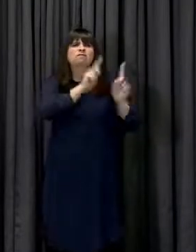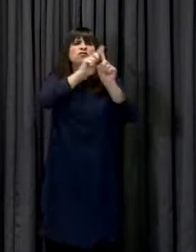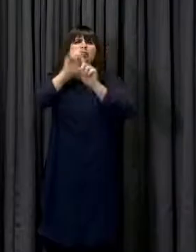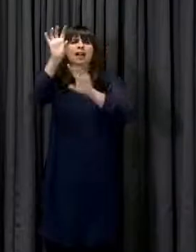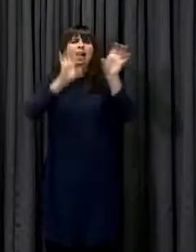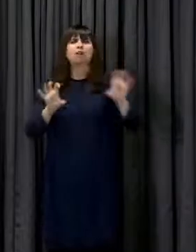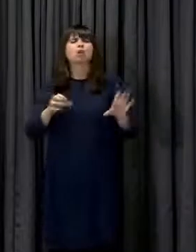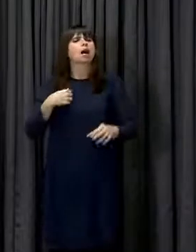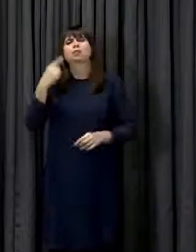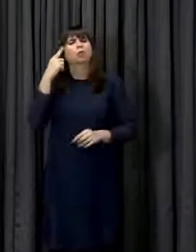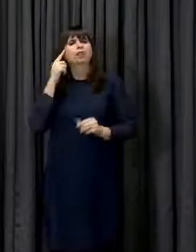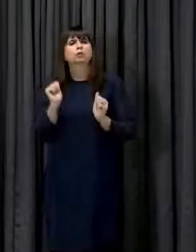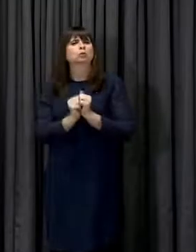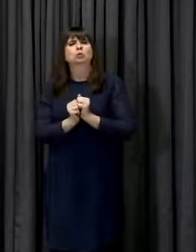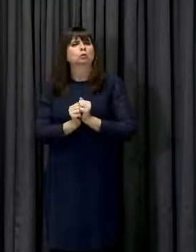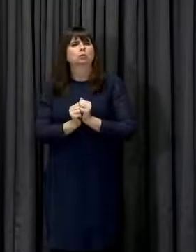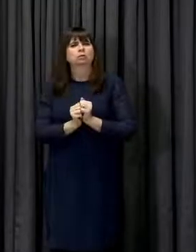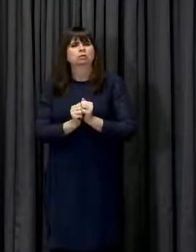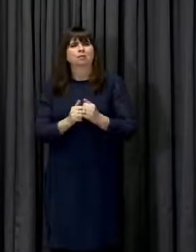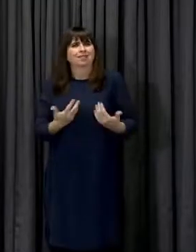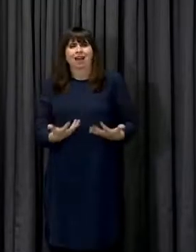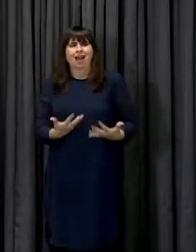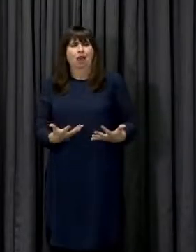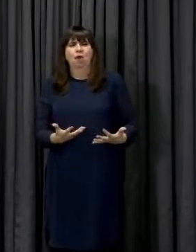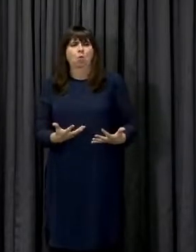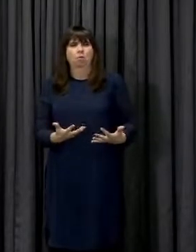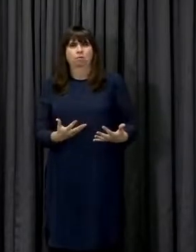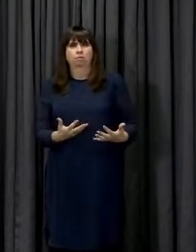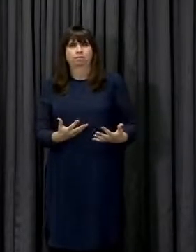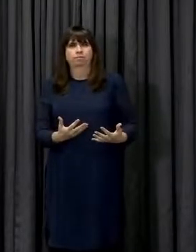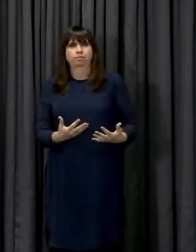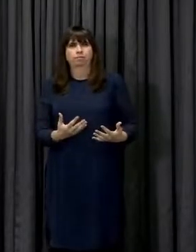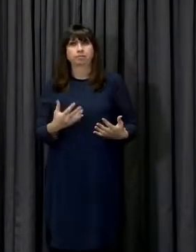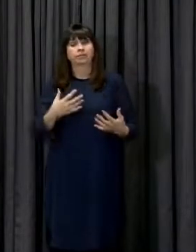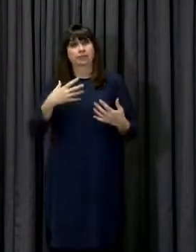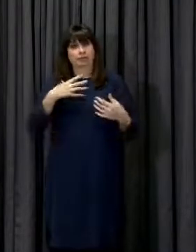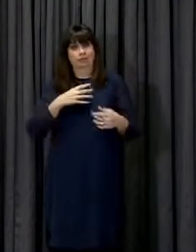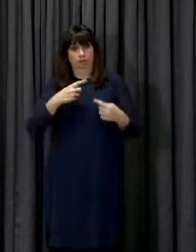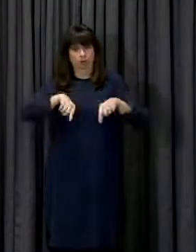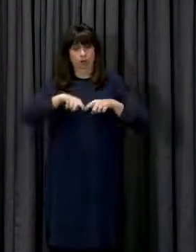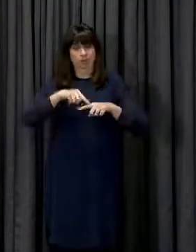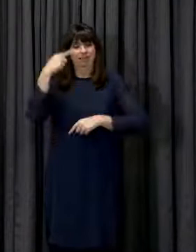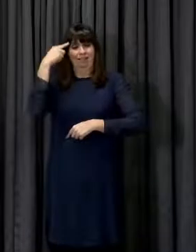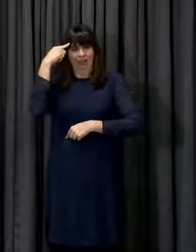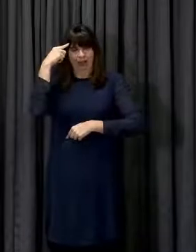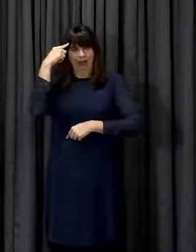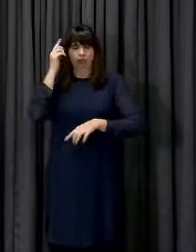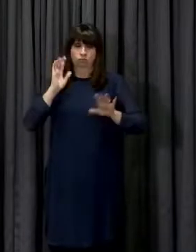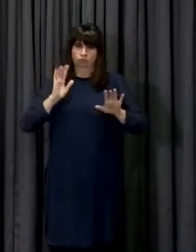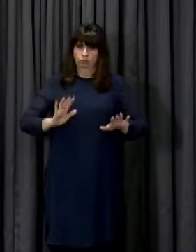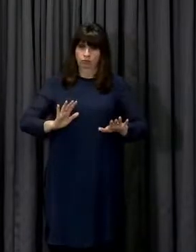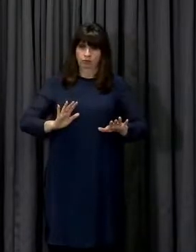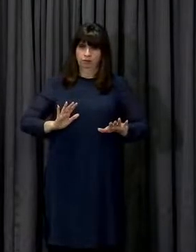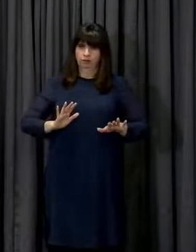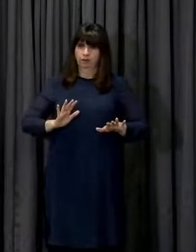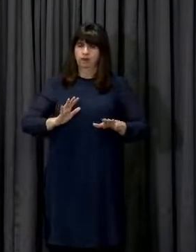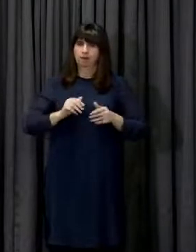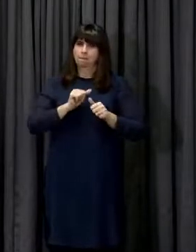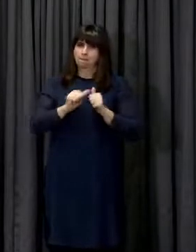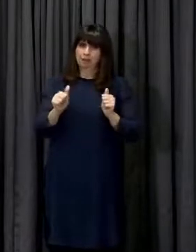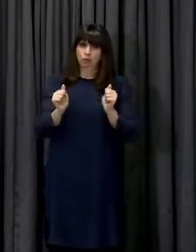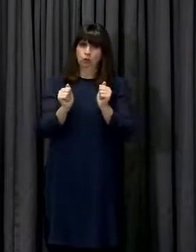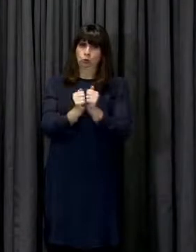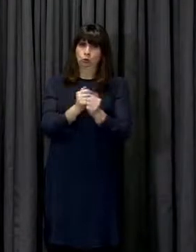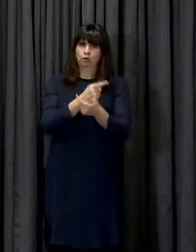people who advocate an entirely different approach need to take into account what would be the impact and the effect. Would we help the